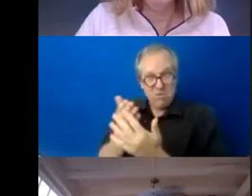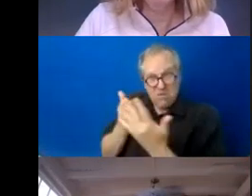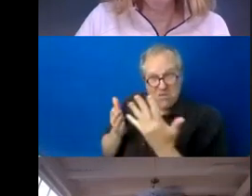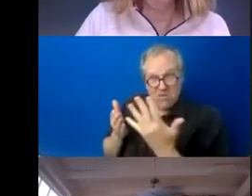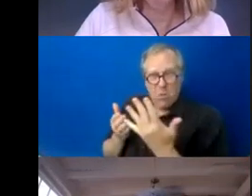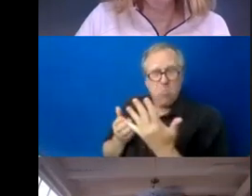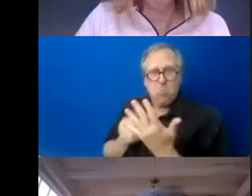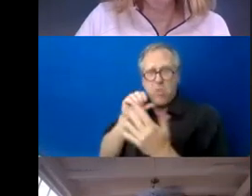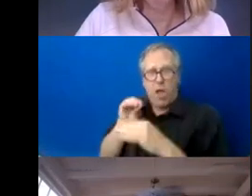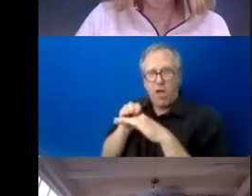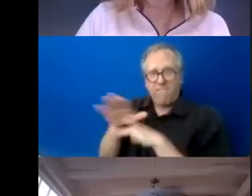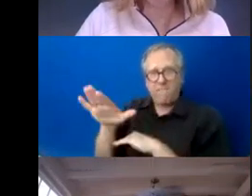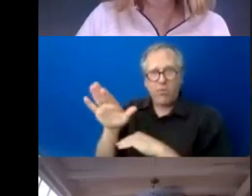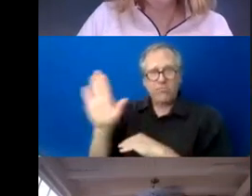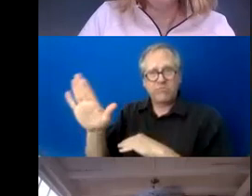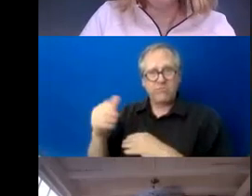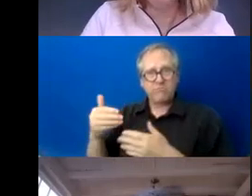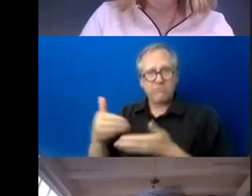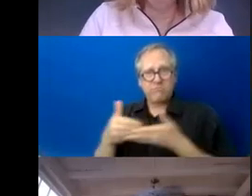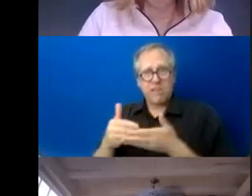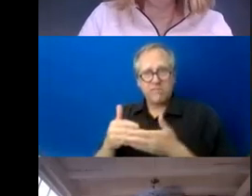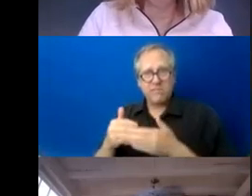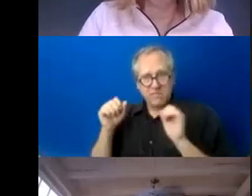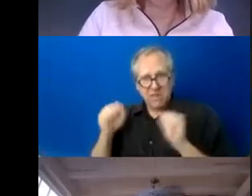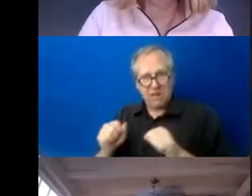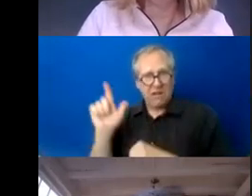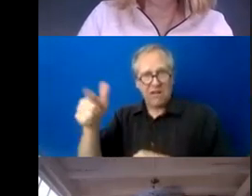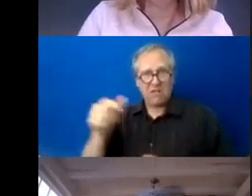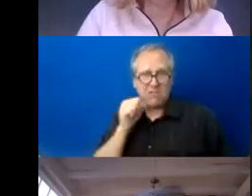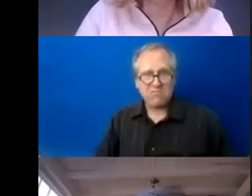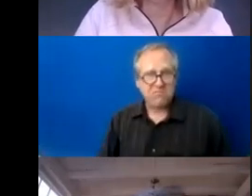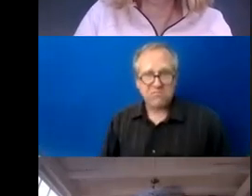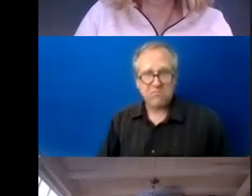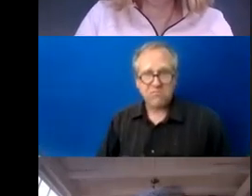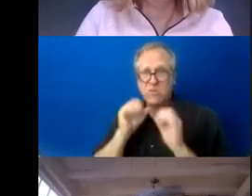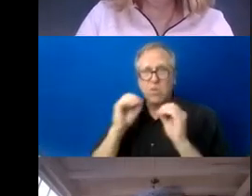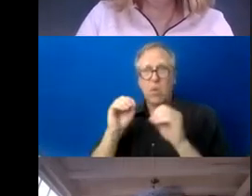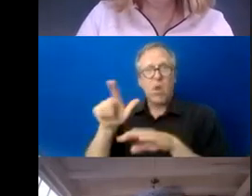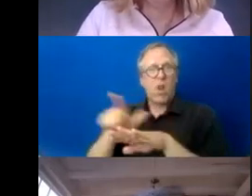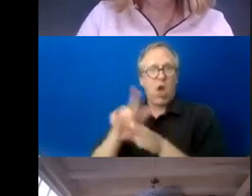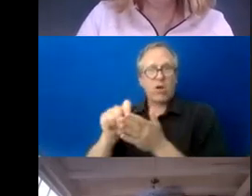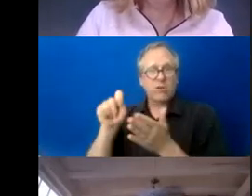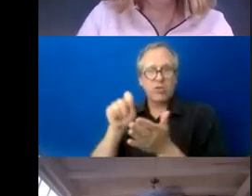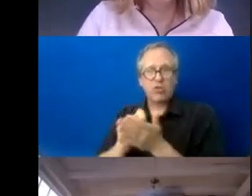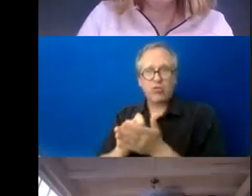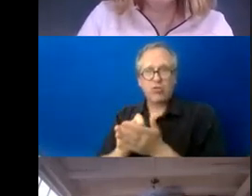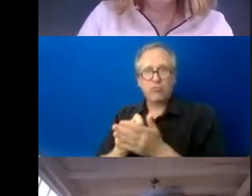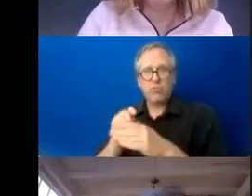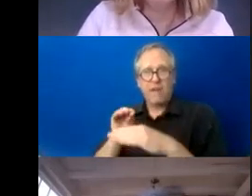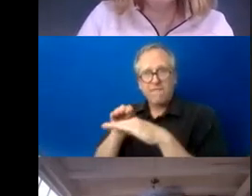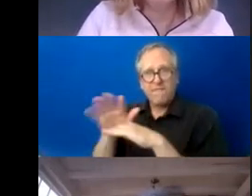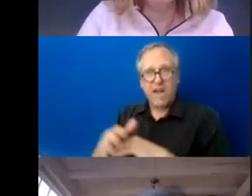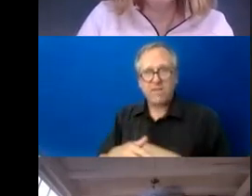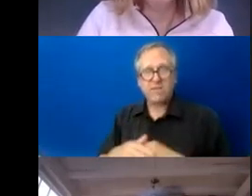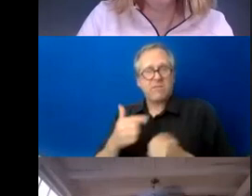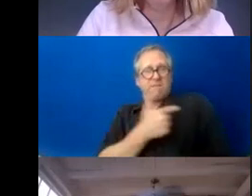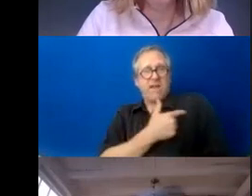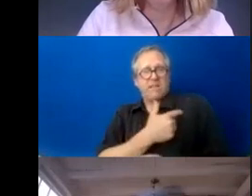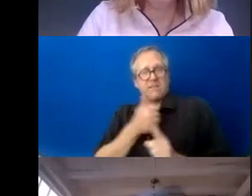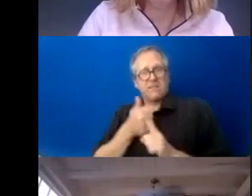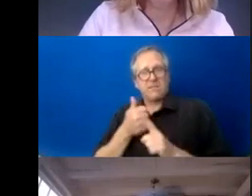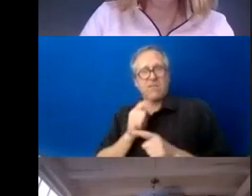any, we haven't found any long-term side effects. So the side effects that we find in vaccines are really